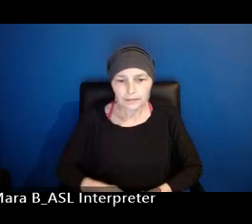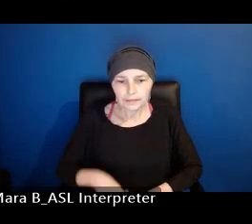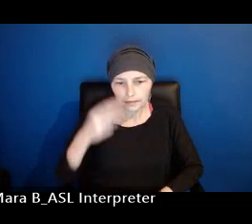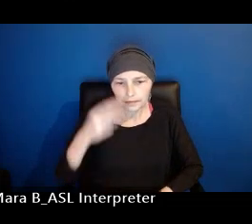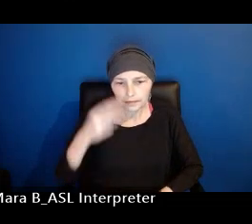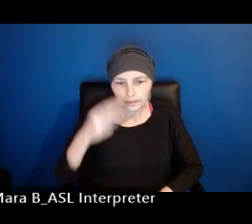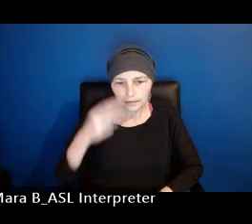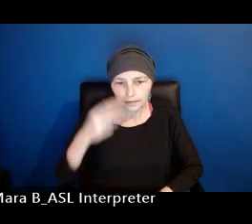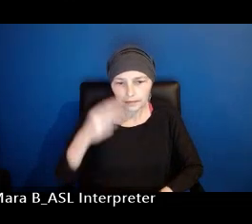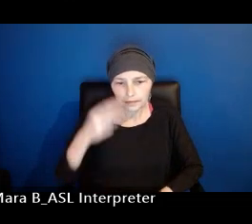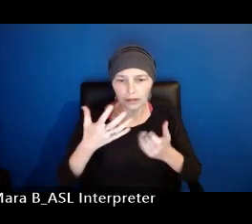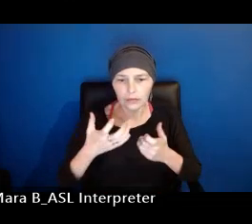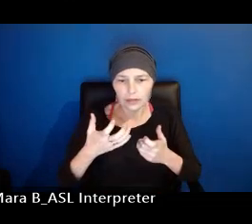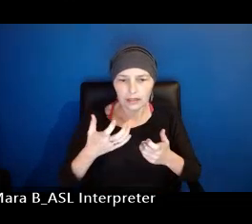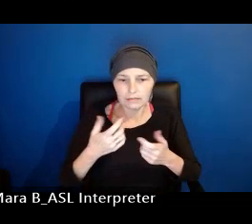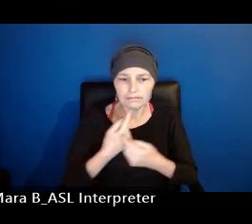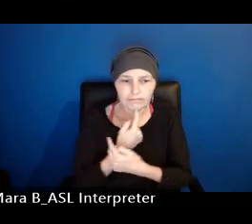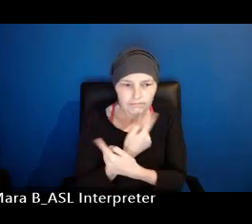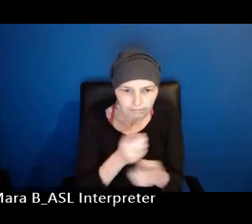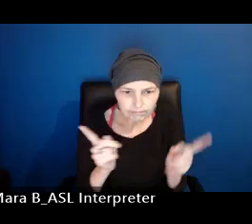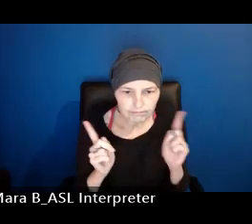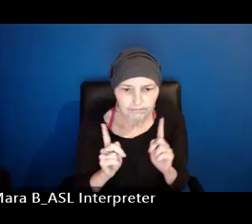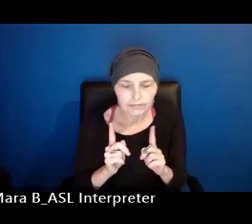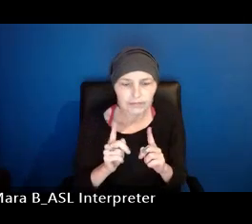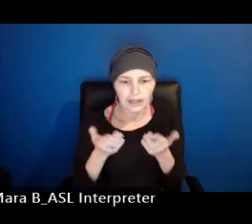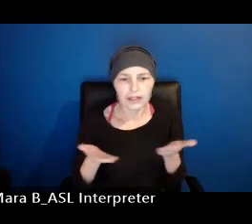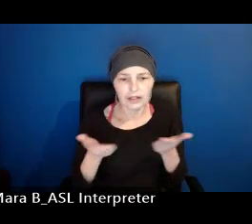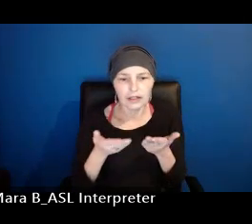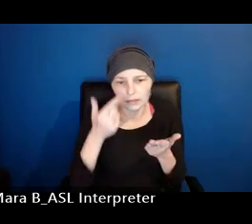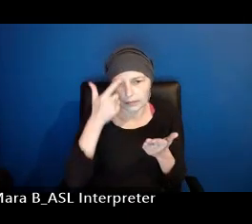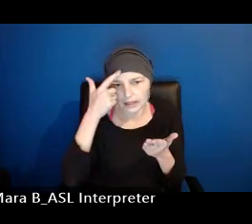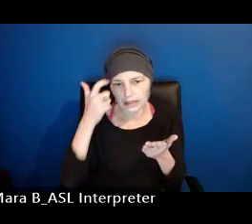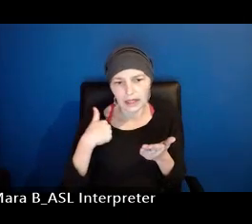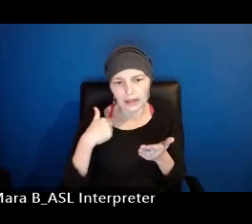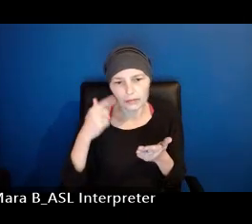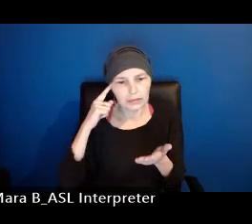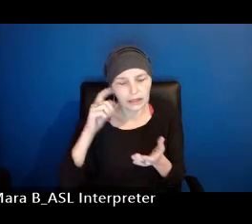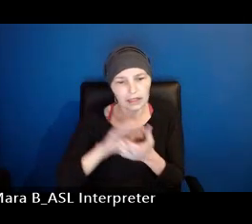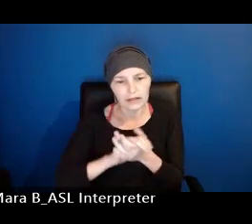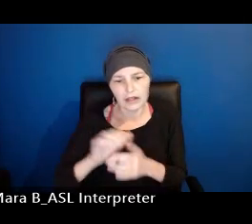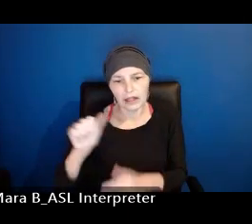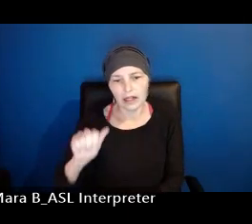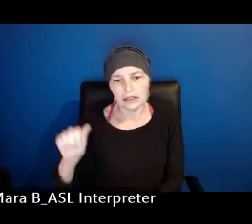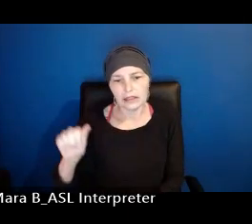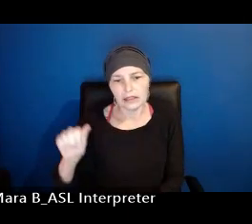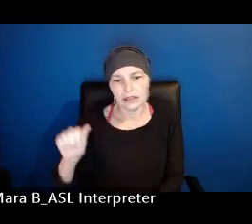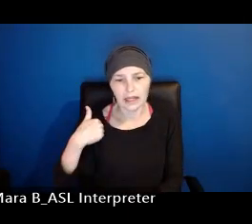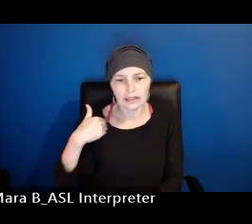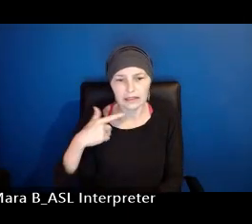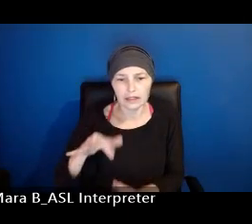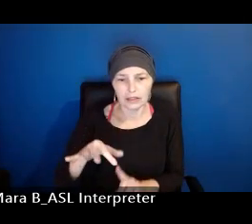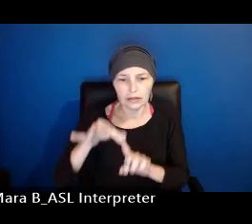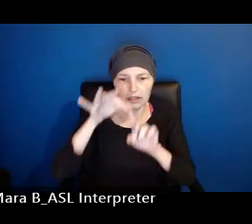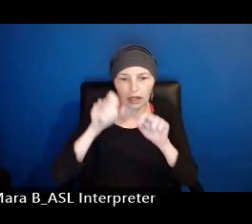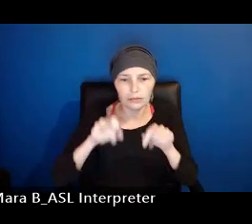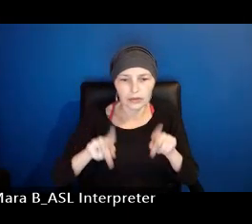like to speak to you is because I believe that Altadena presents a unique opportunity to